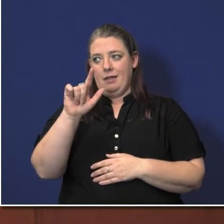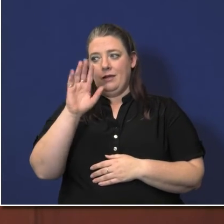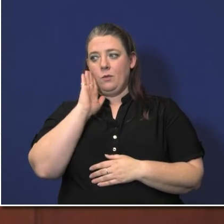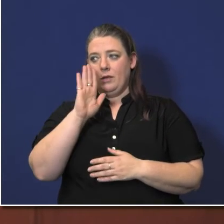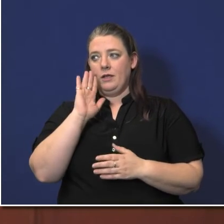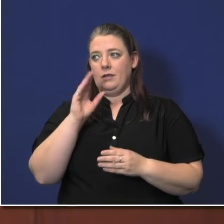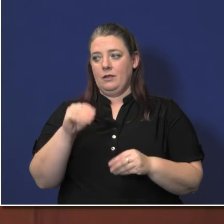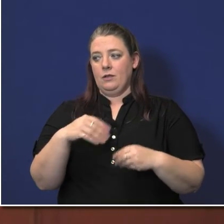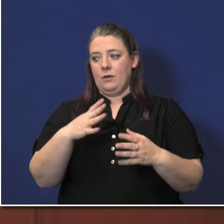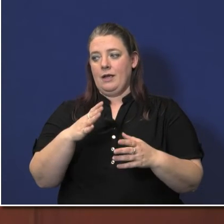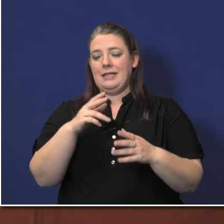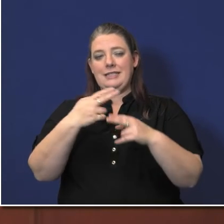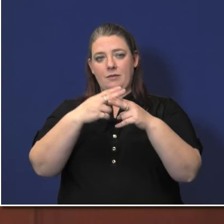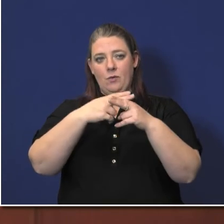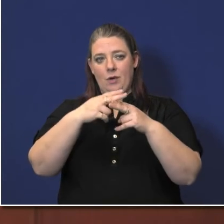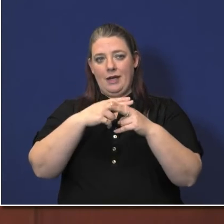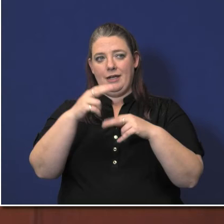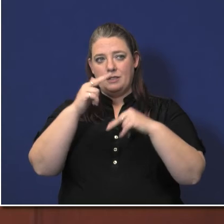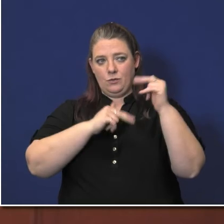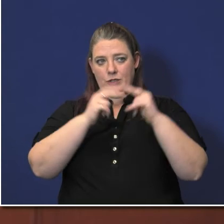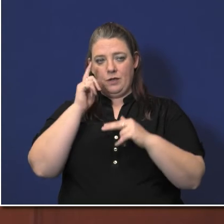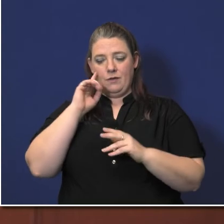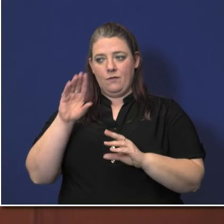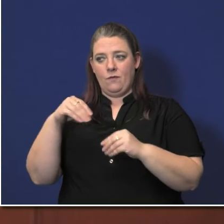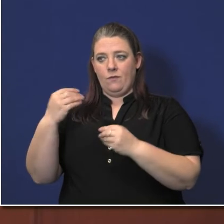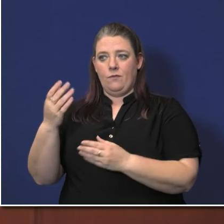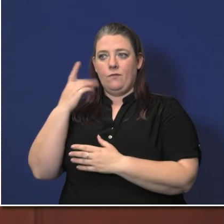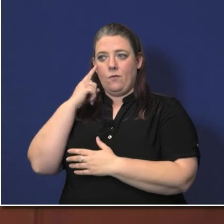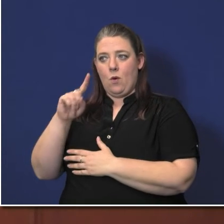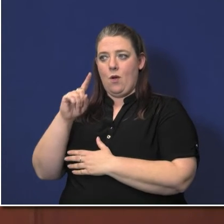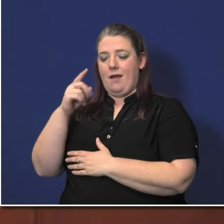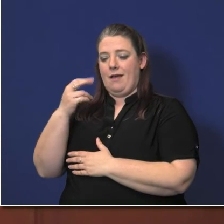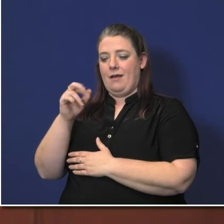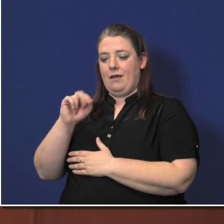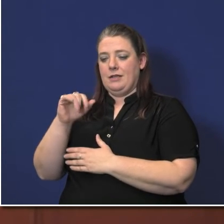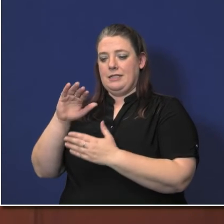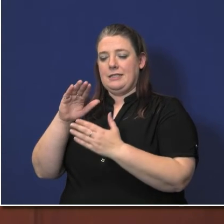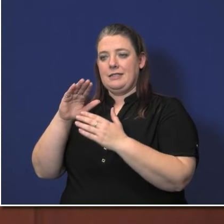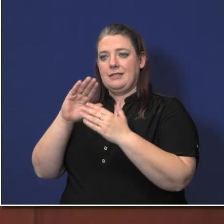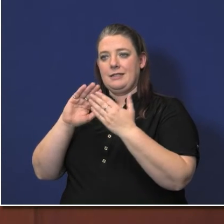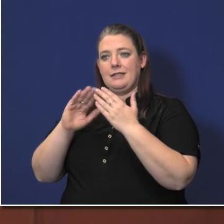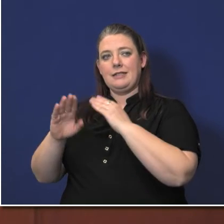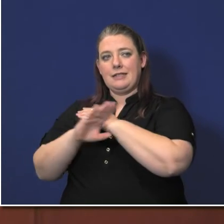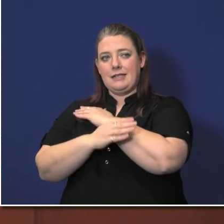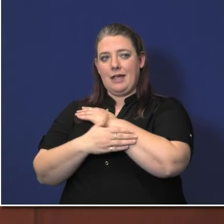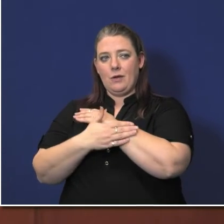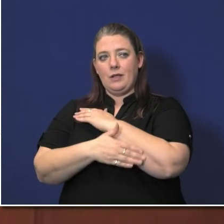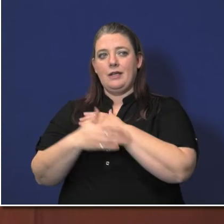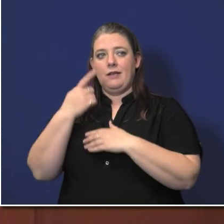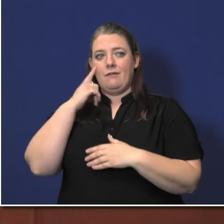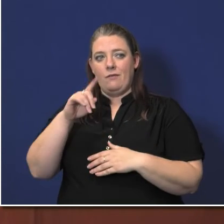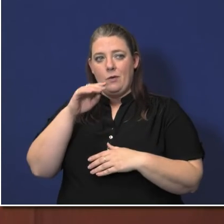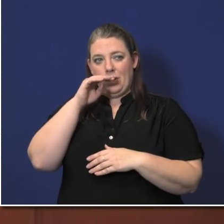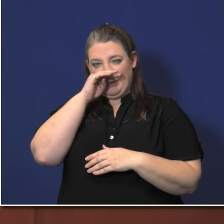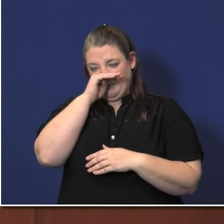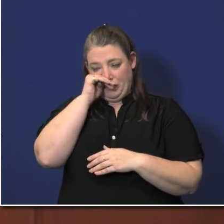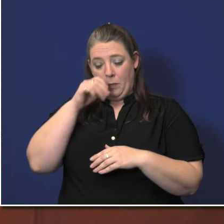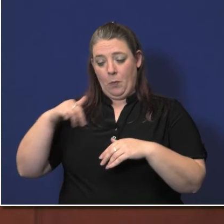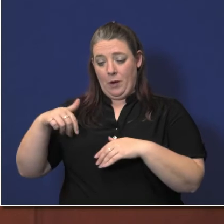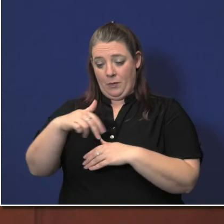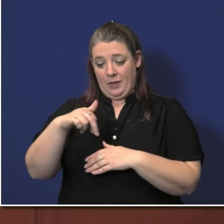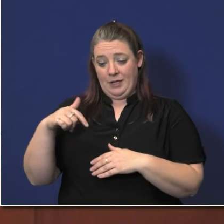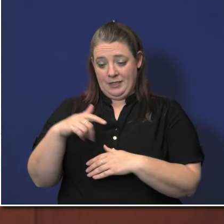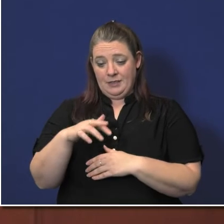temporary construction easement to Harris County for the construction of concrete sidewalks along adjacent roadways